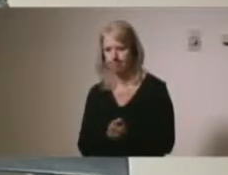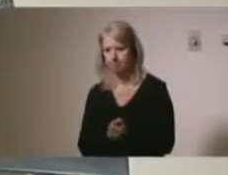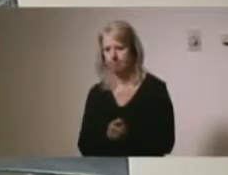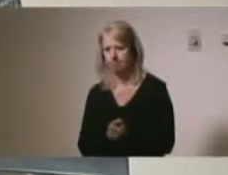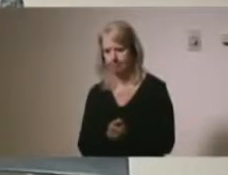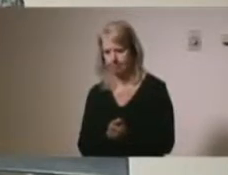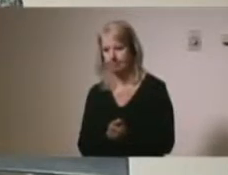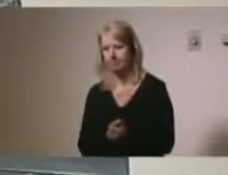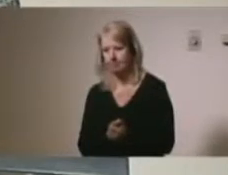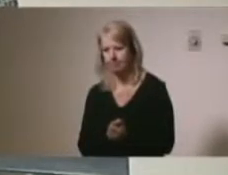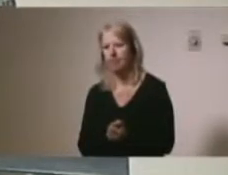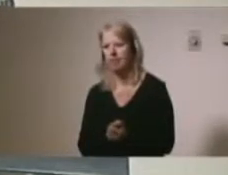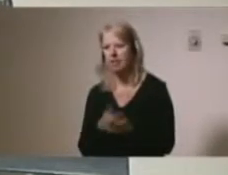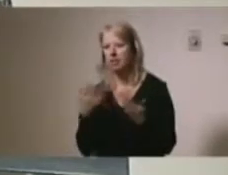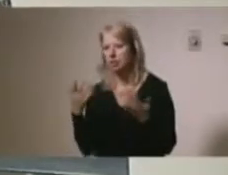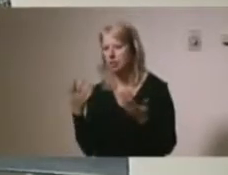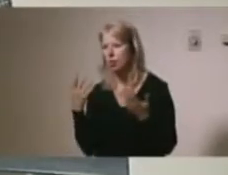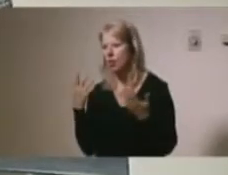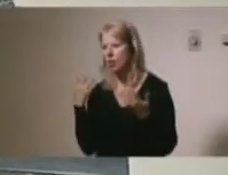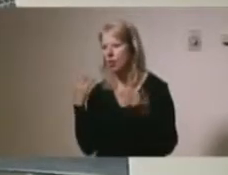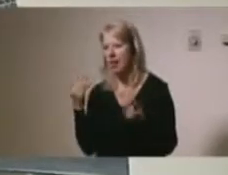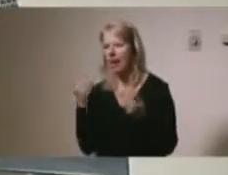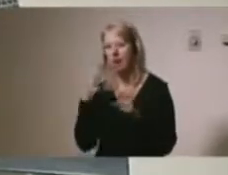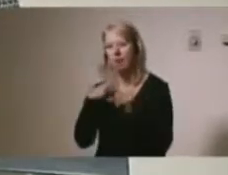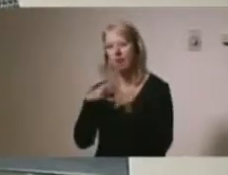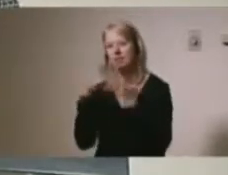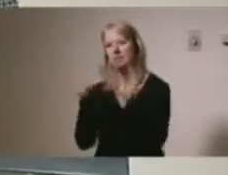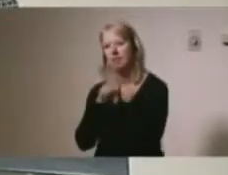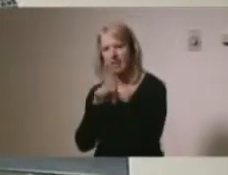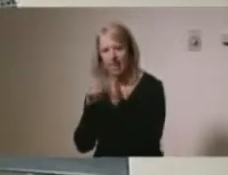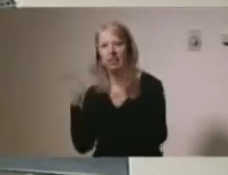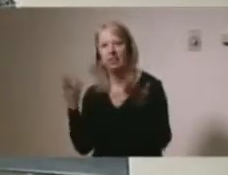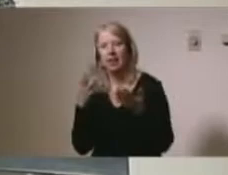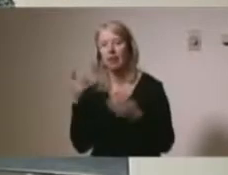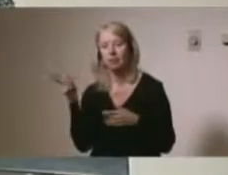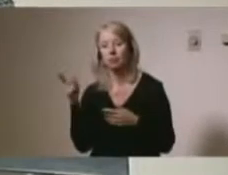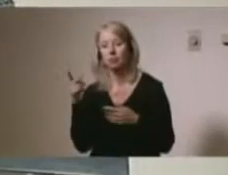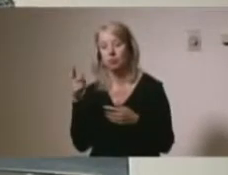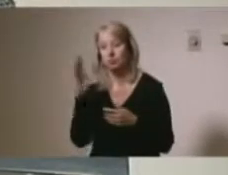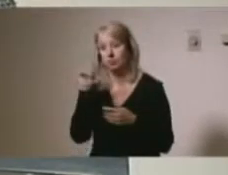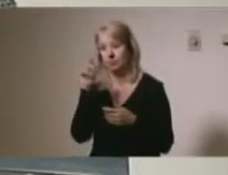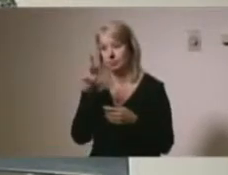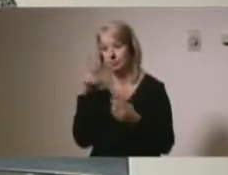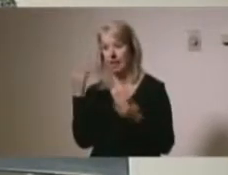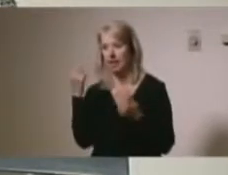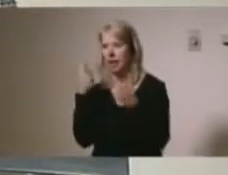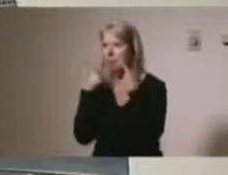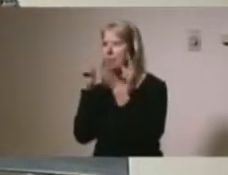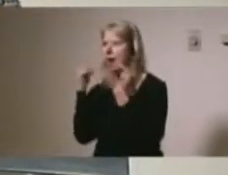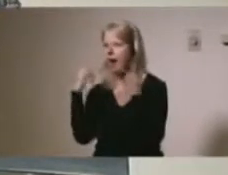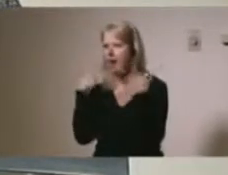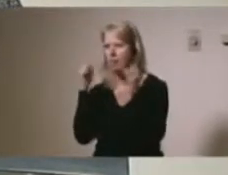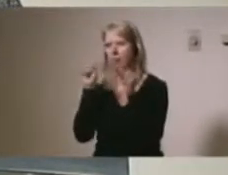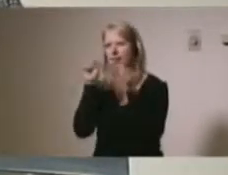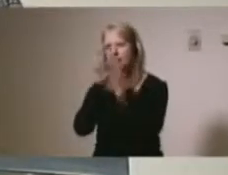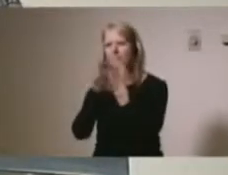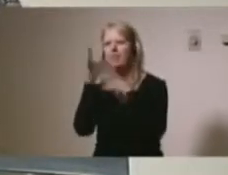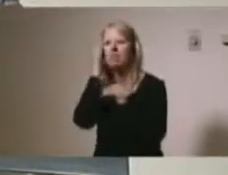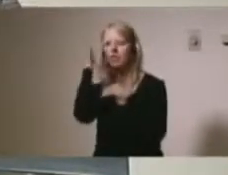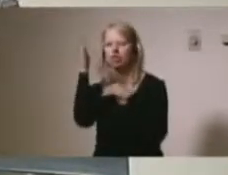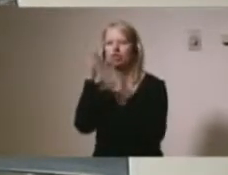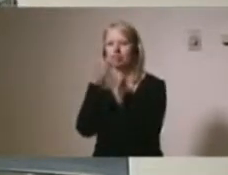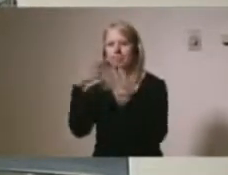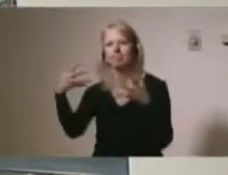So our strengths and weaknesses. The Postal Bank has real potential, but we have